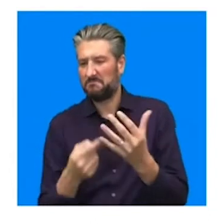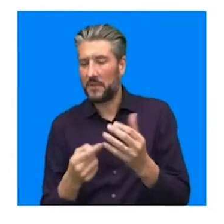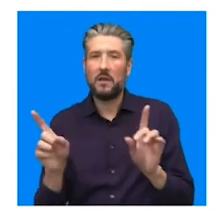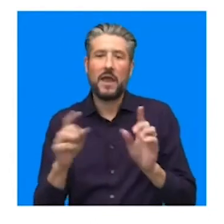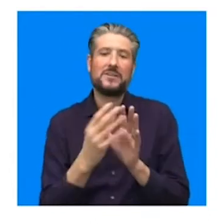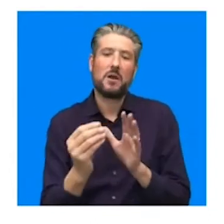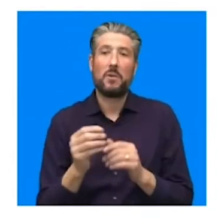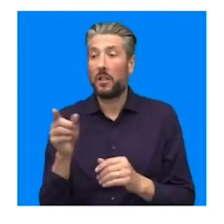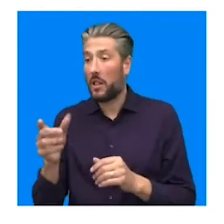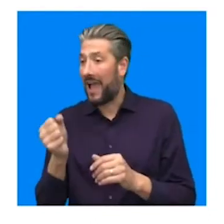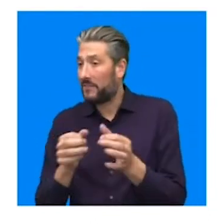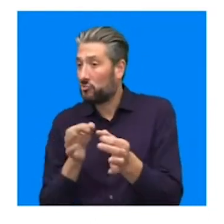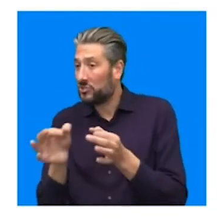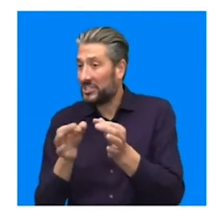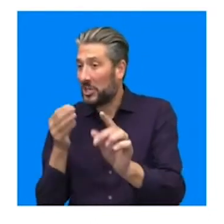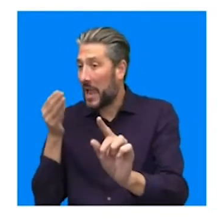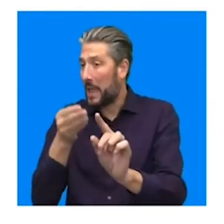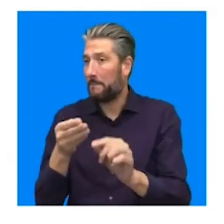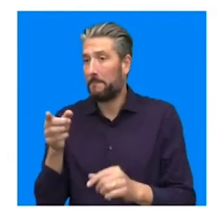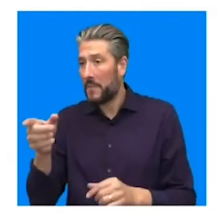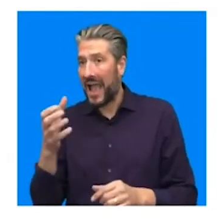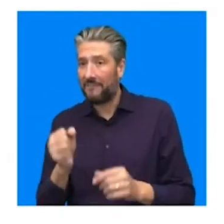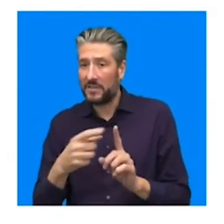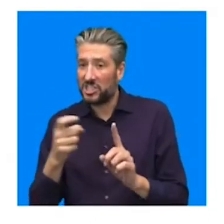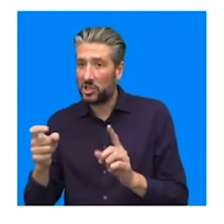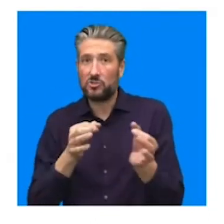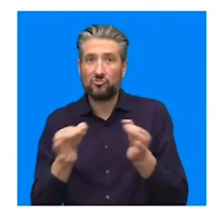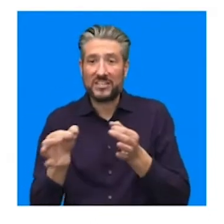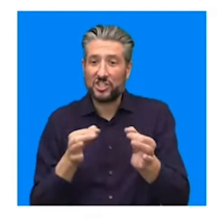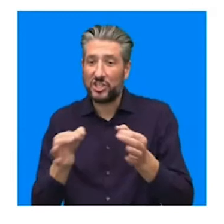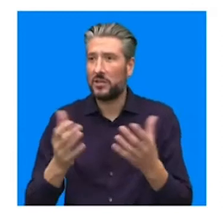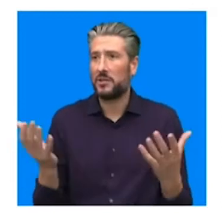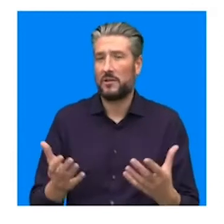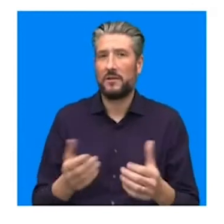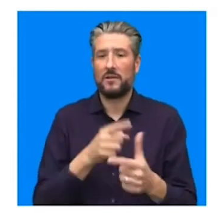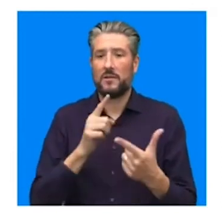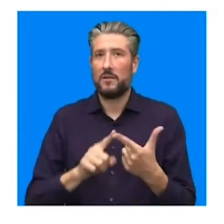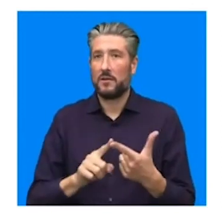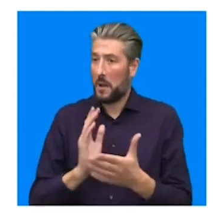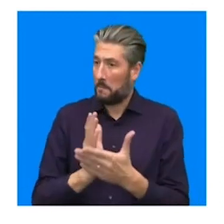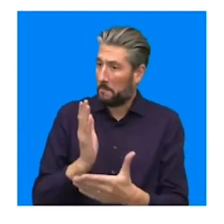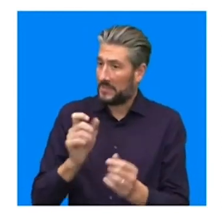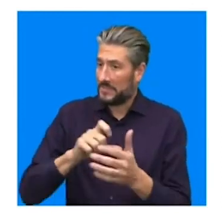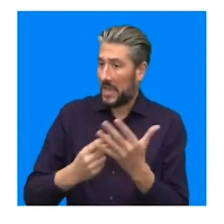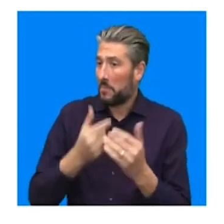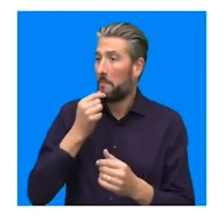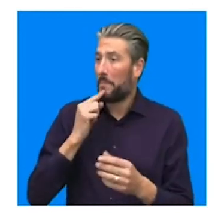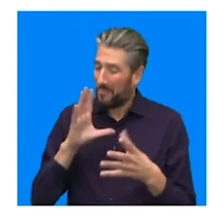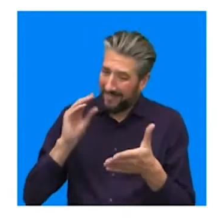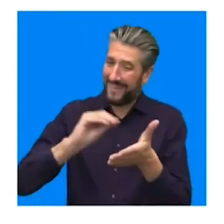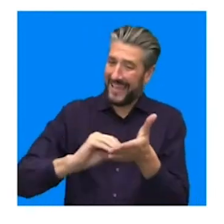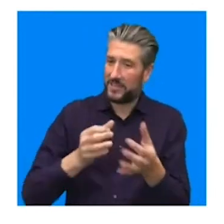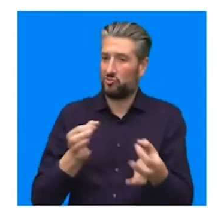intent. Do they have a digital inclusion strategy? Are people with disabilities a specific part of that strategy? Is there a business case